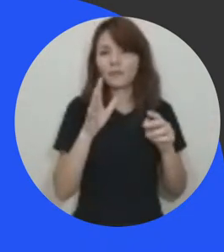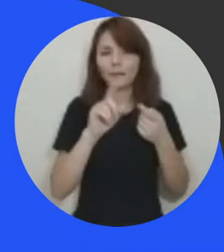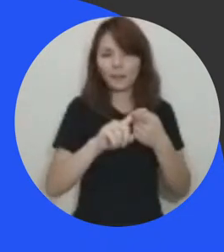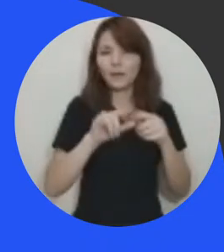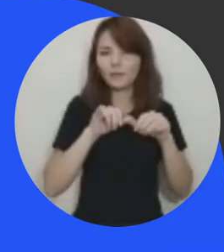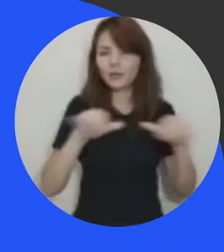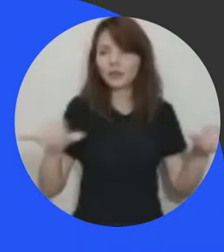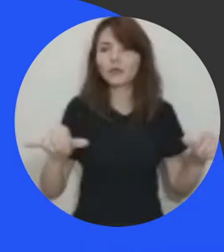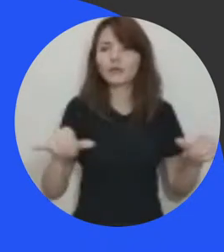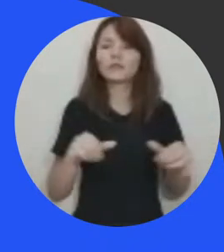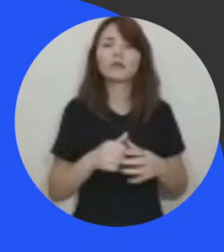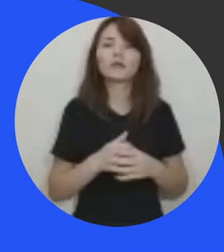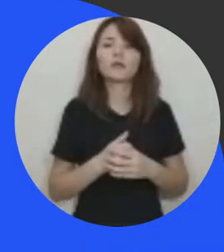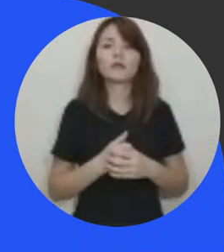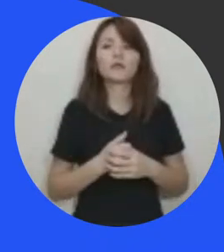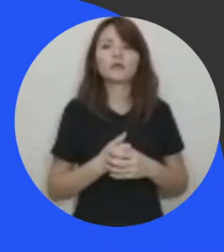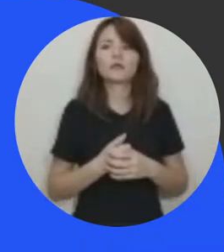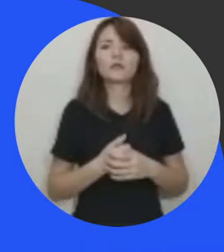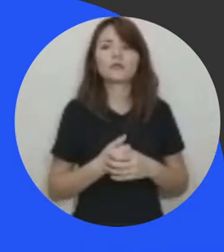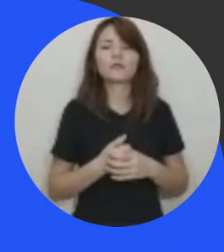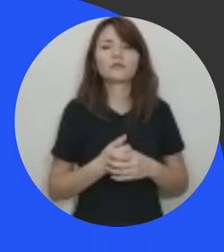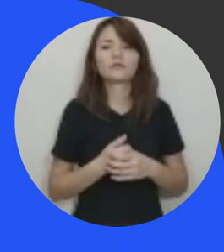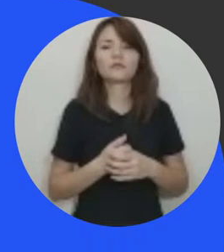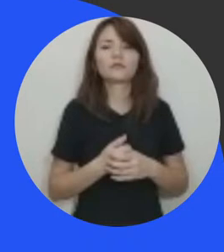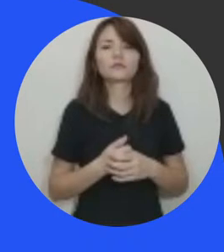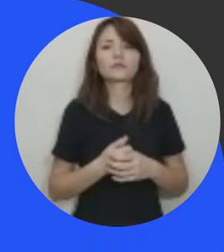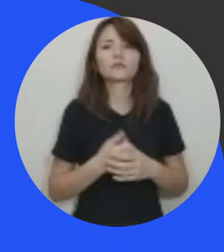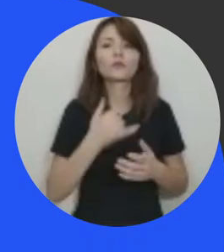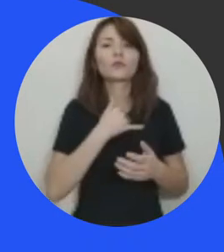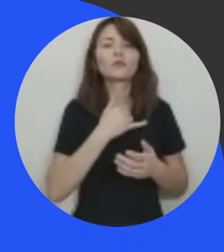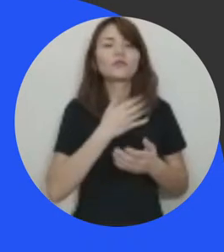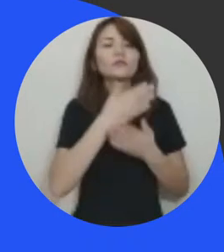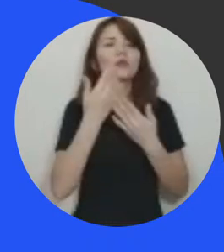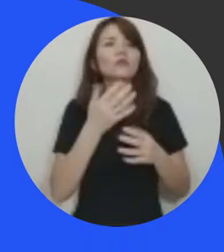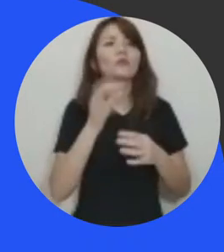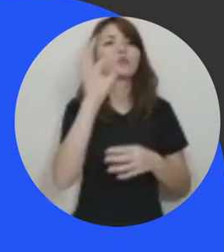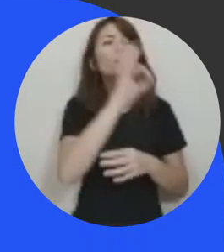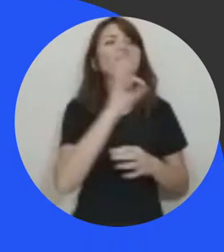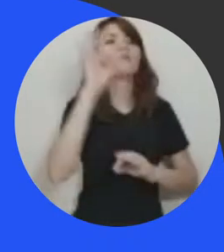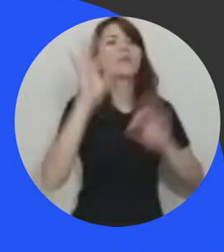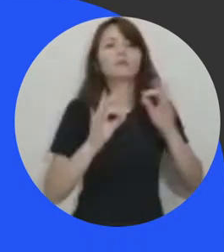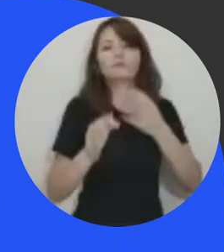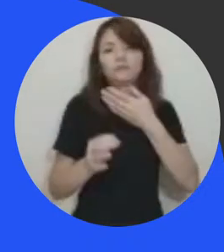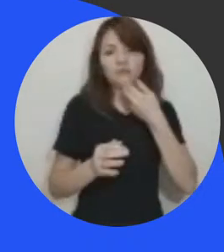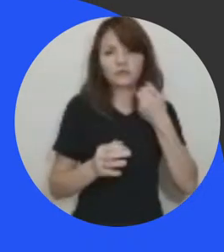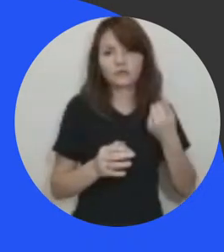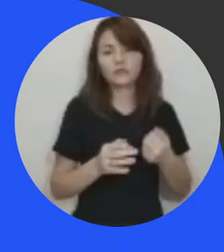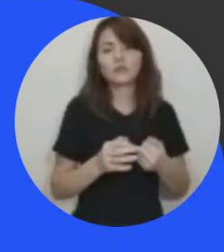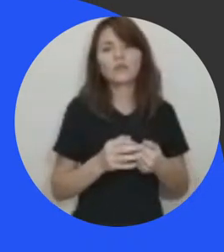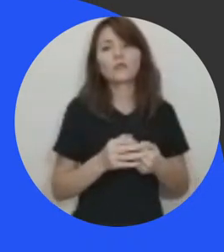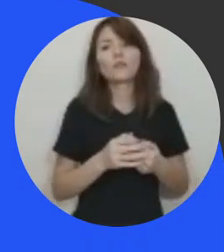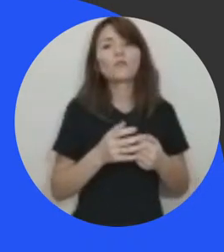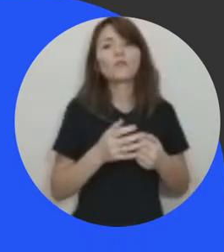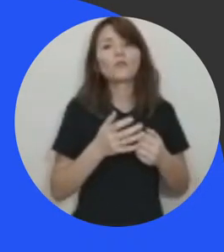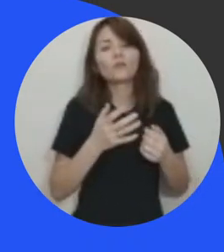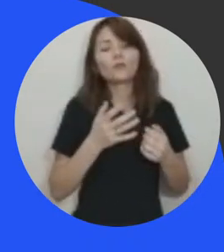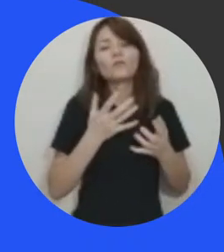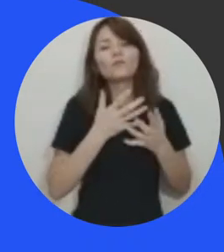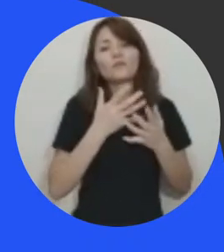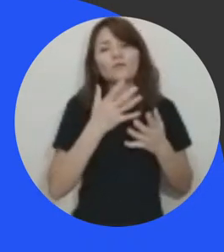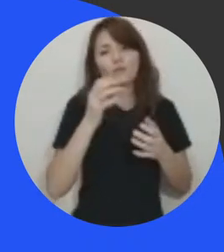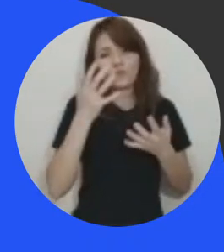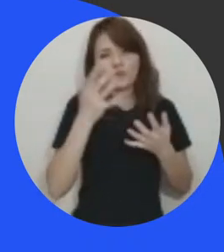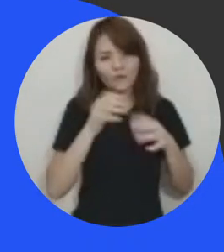there's never a patient zero in a country. You are almost certain to have many introductions into a country from different